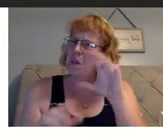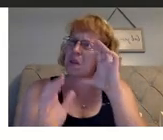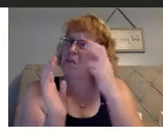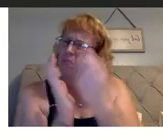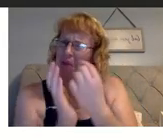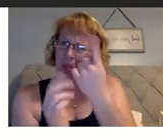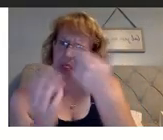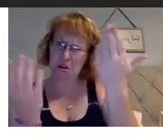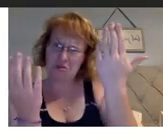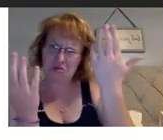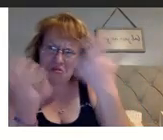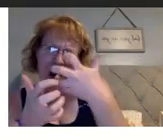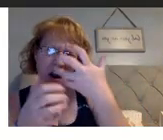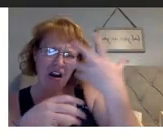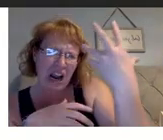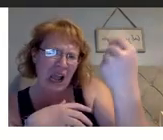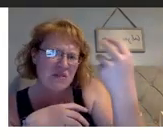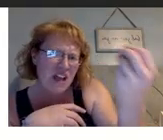it look dark outside?